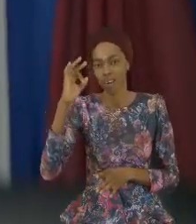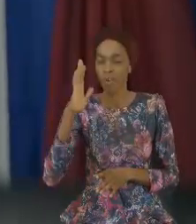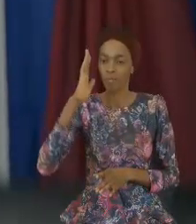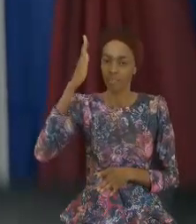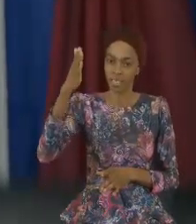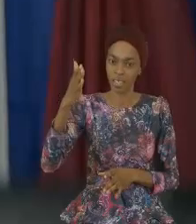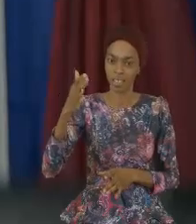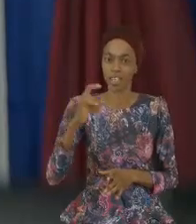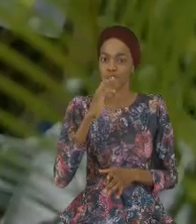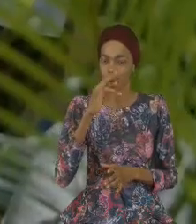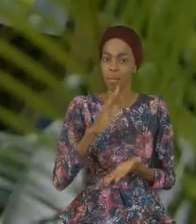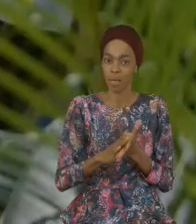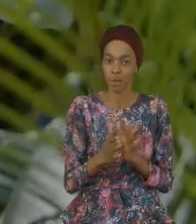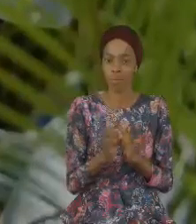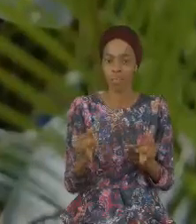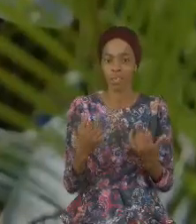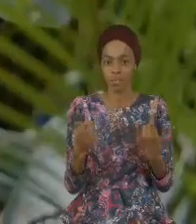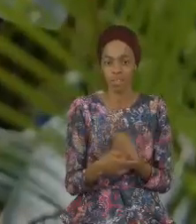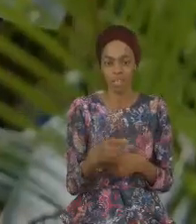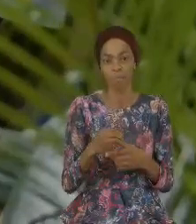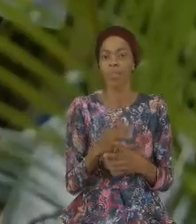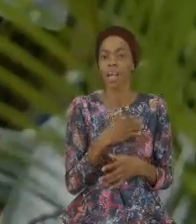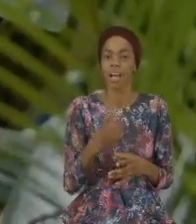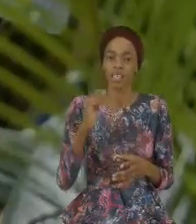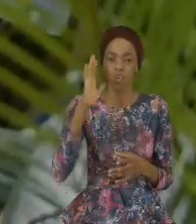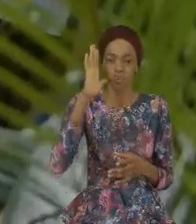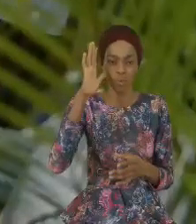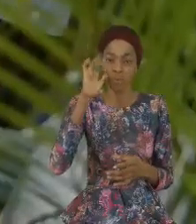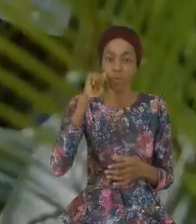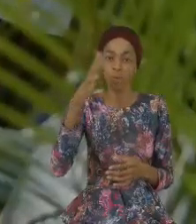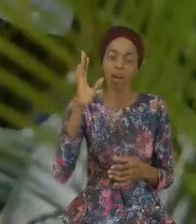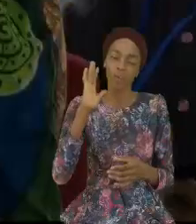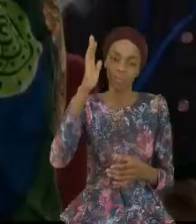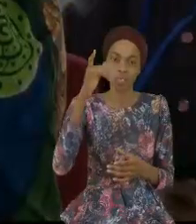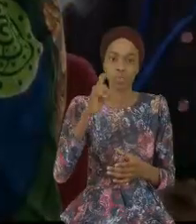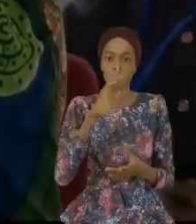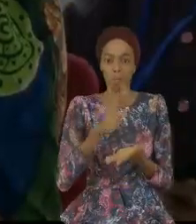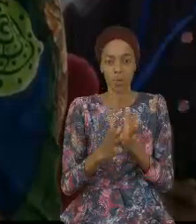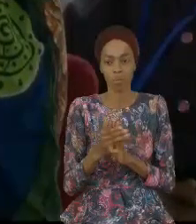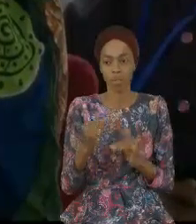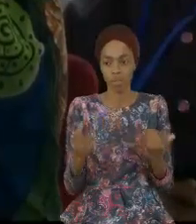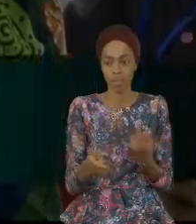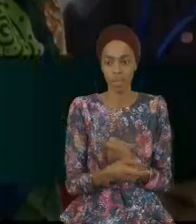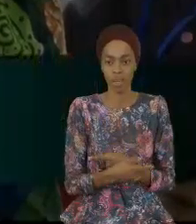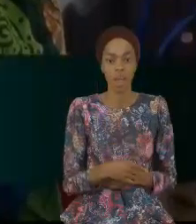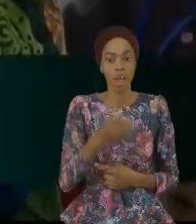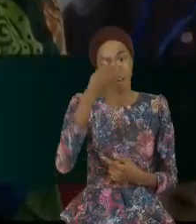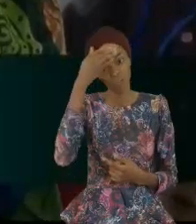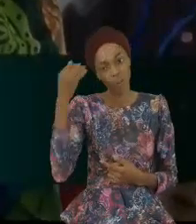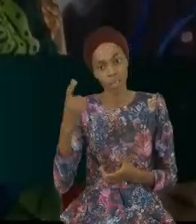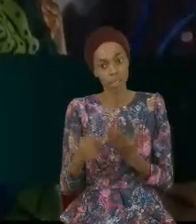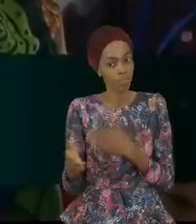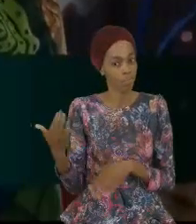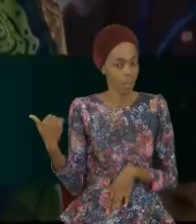you are becoming today. And a woman of destiny, you are becoming today. Forget the